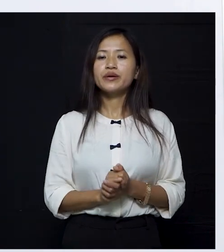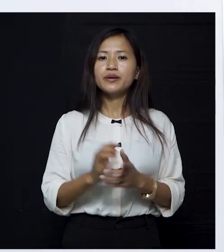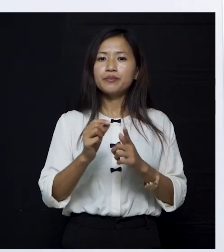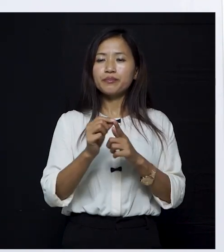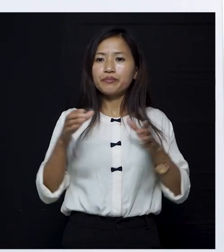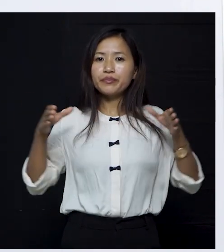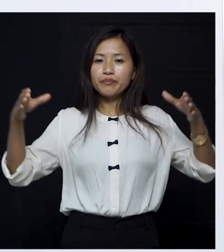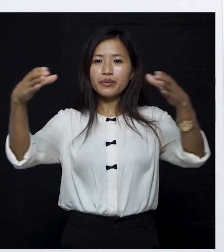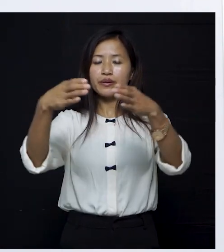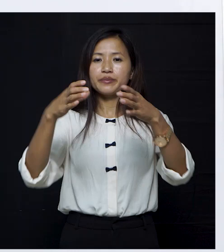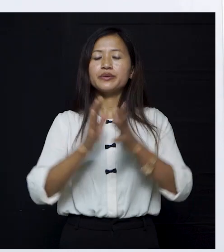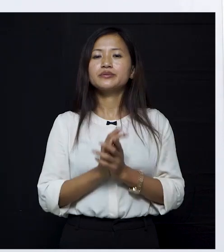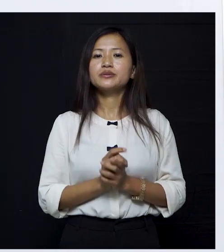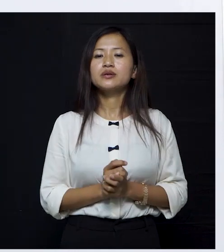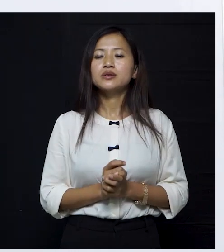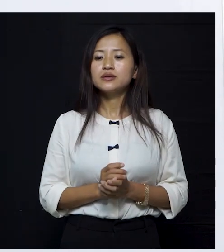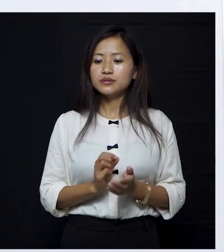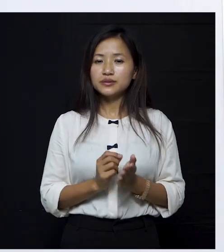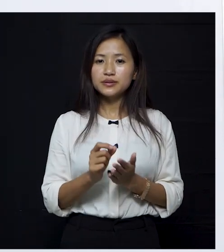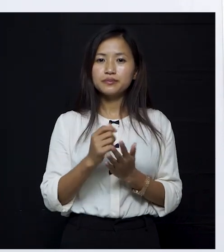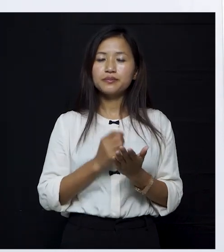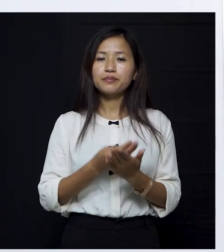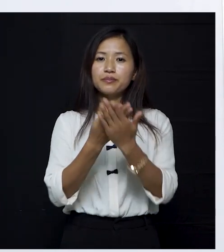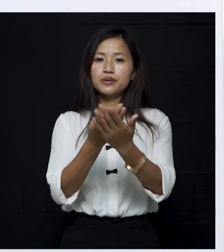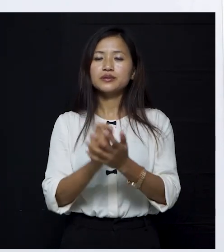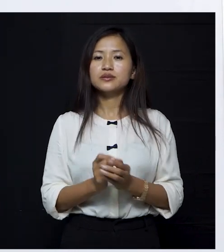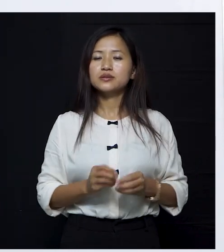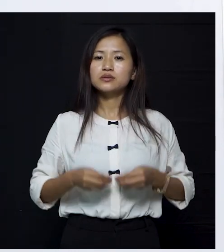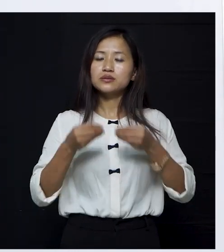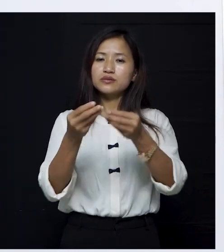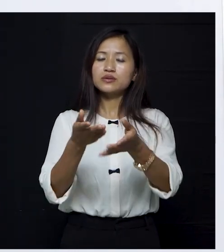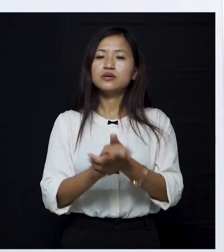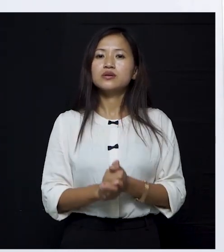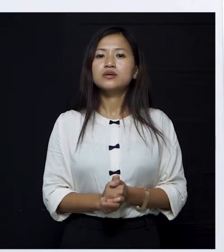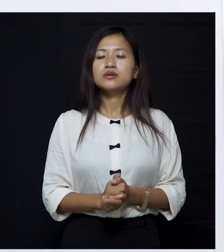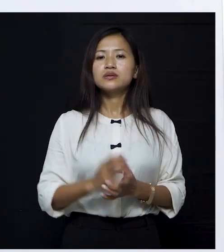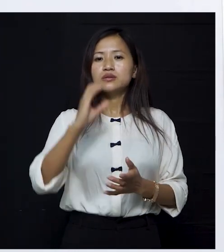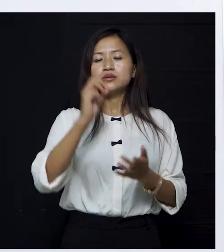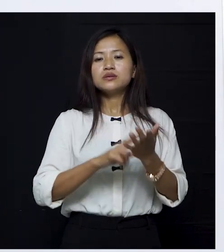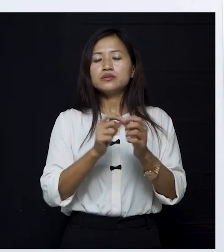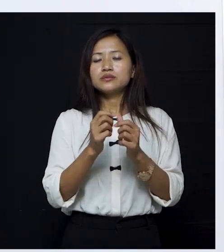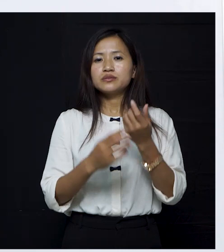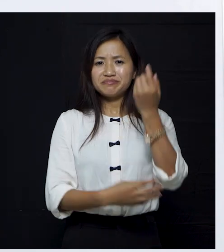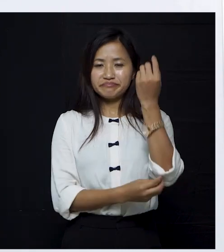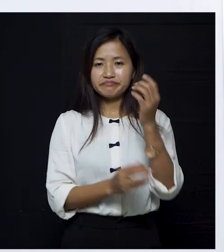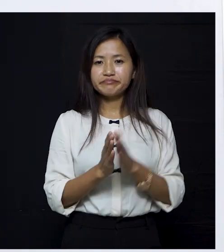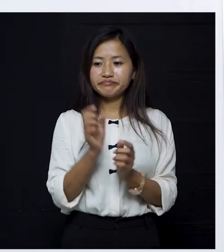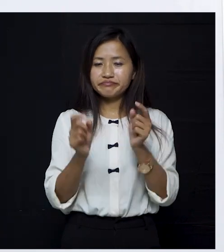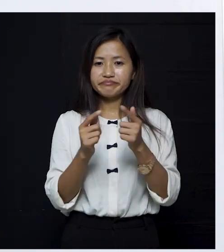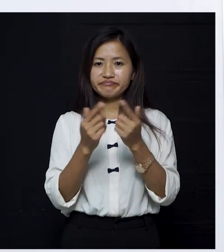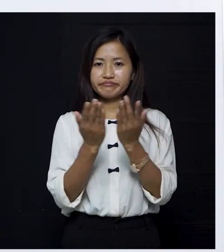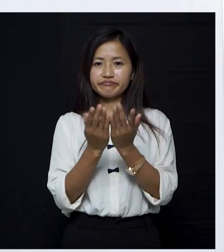parliament, the Indian parliament, they passed the Indian, the consumer rights, okay? The